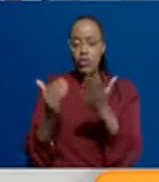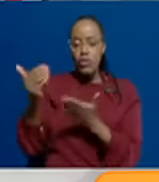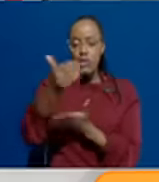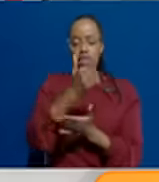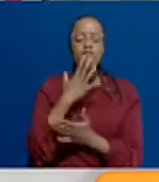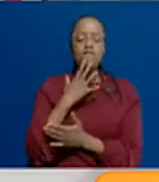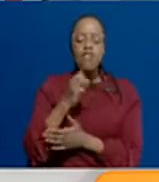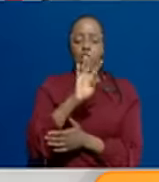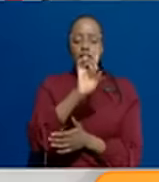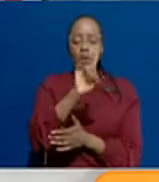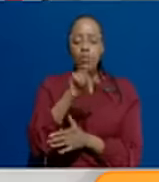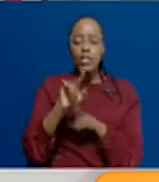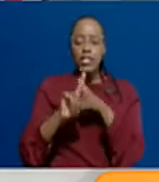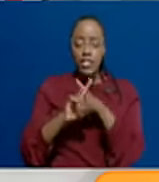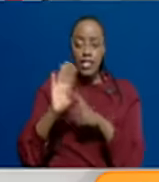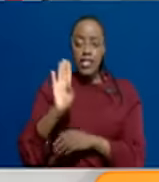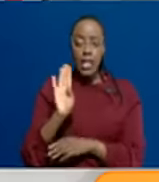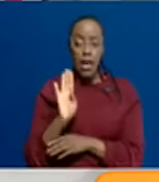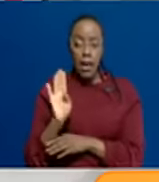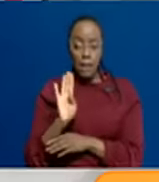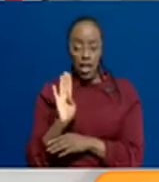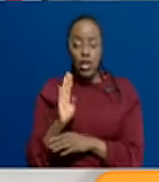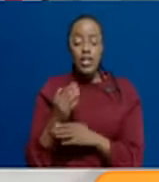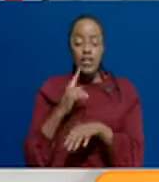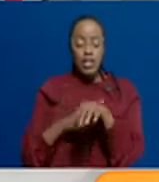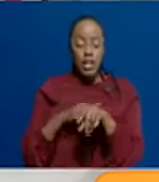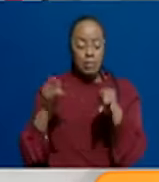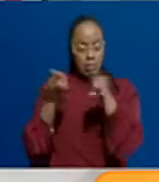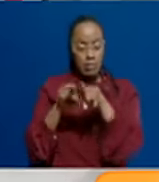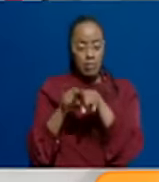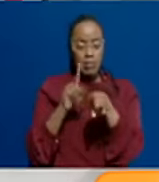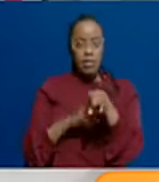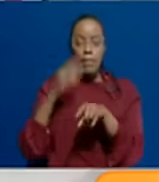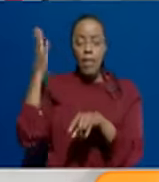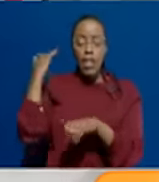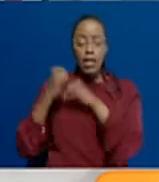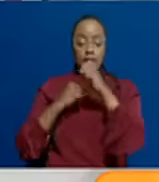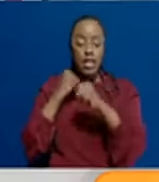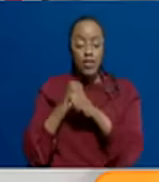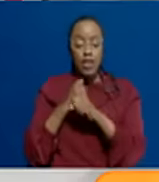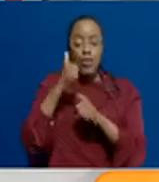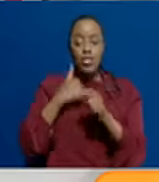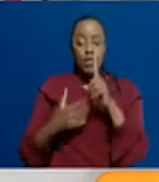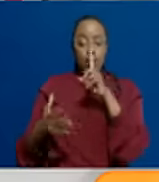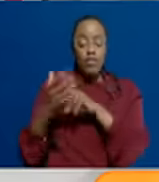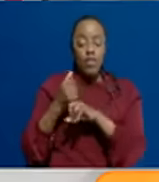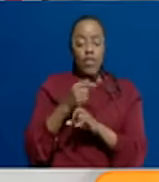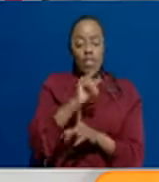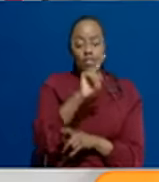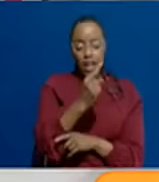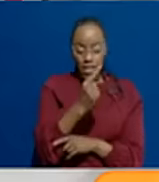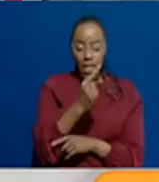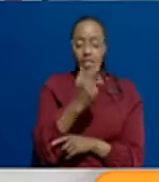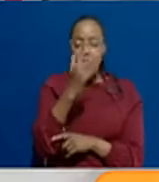of 541.6 billion shillings during the same period last year, failing to meet the quarter one